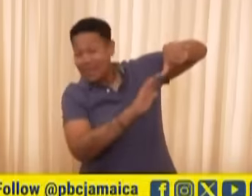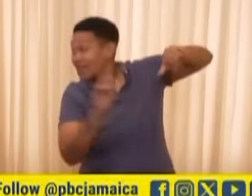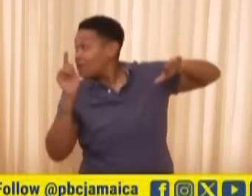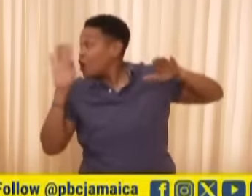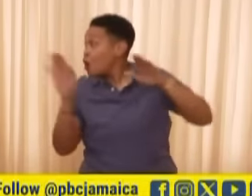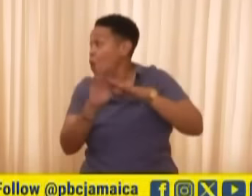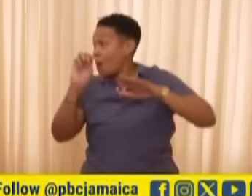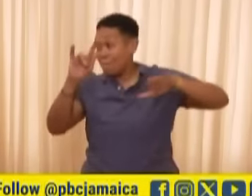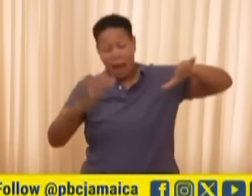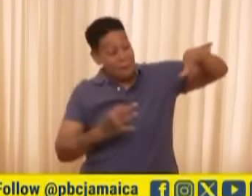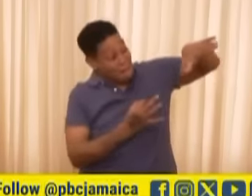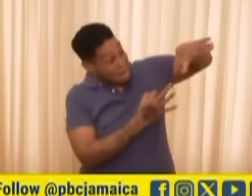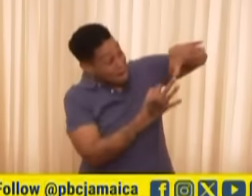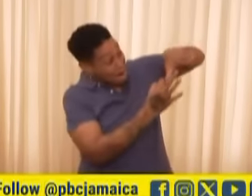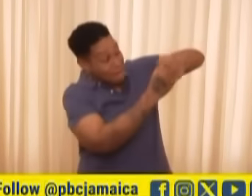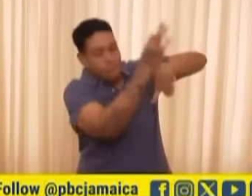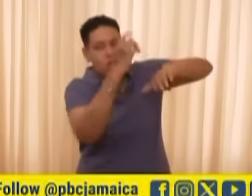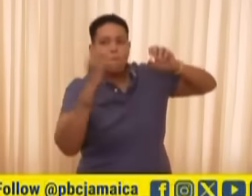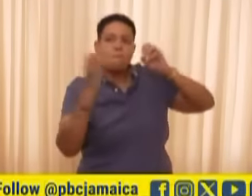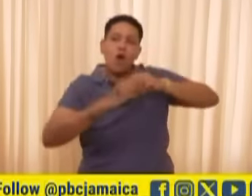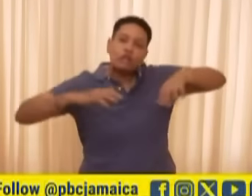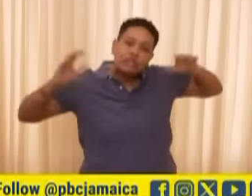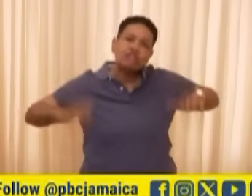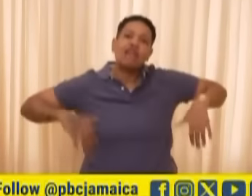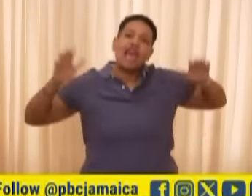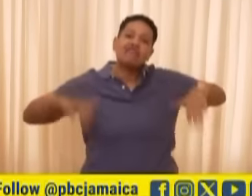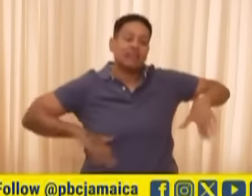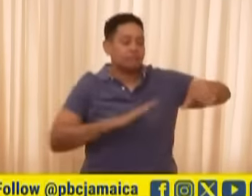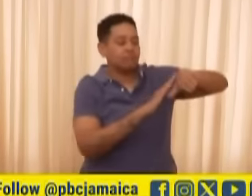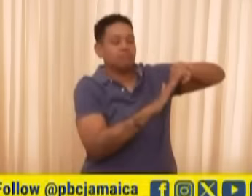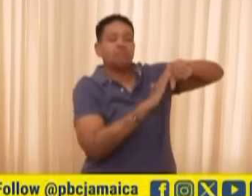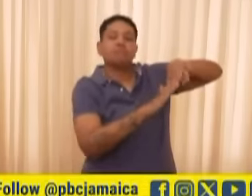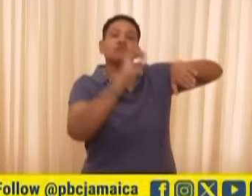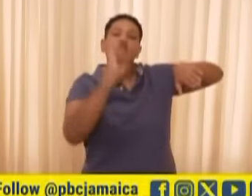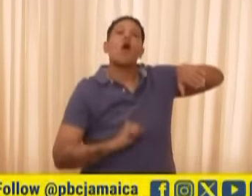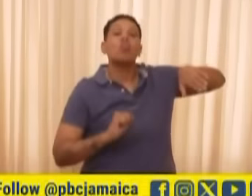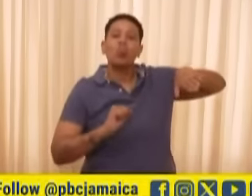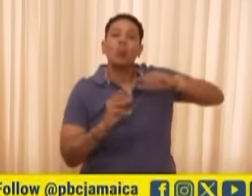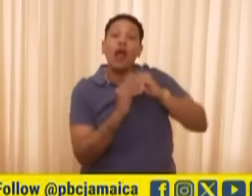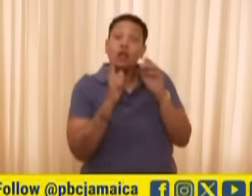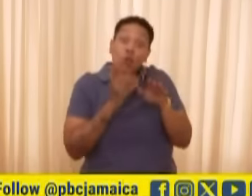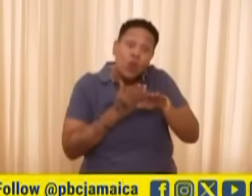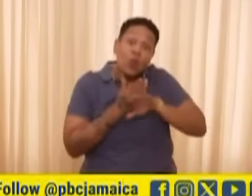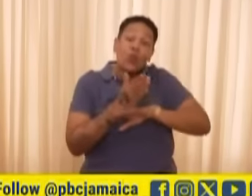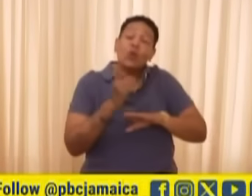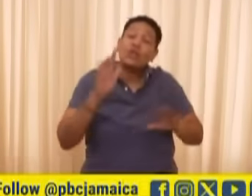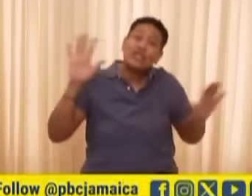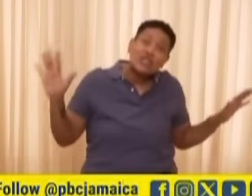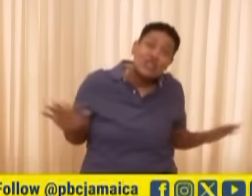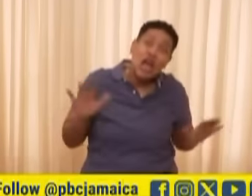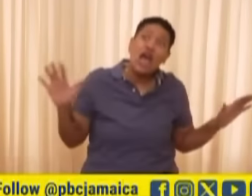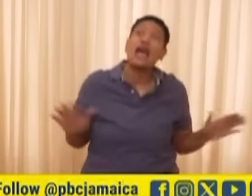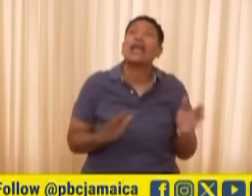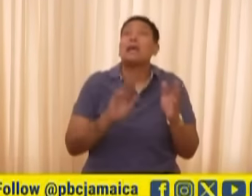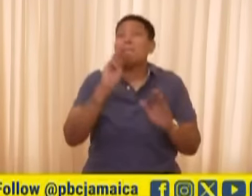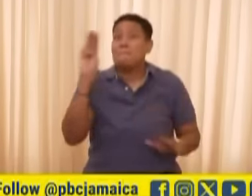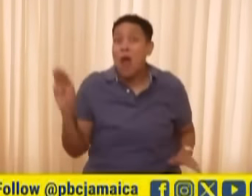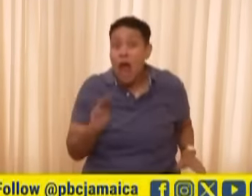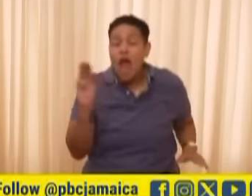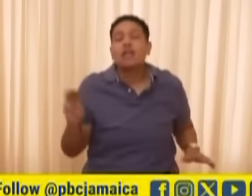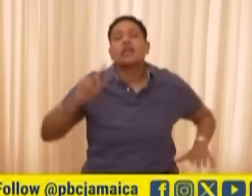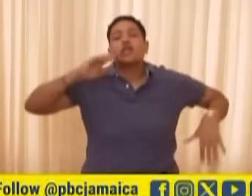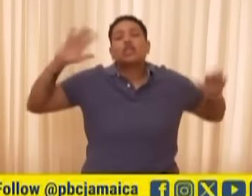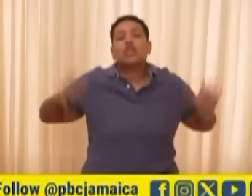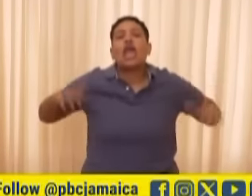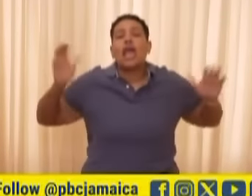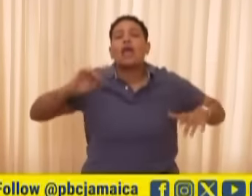map, we're going to experience more of the rainfall at that point. As we go through Sunday and into Monday, the